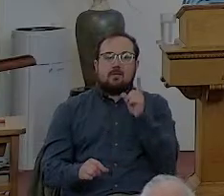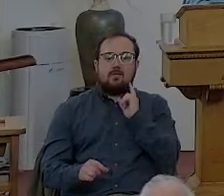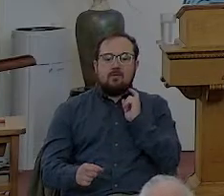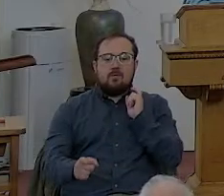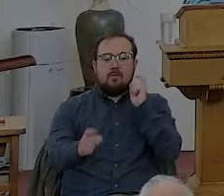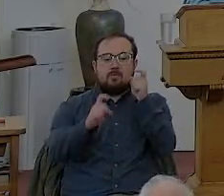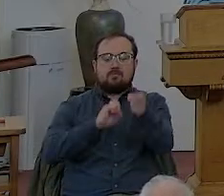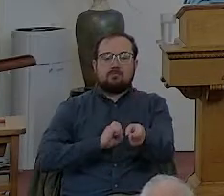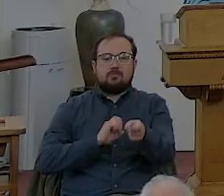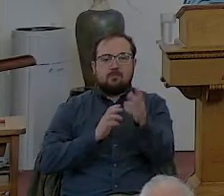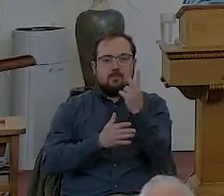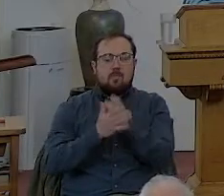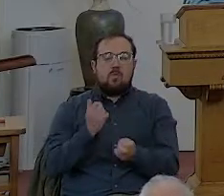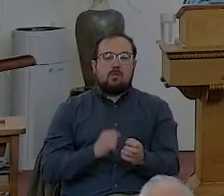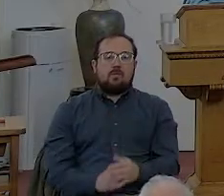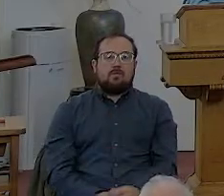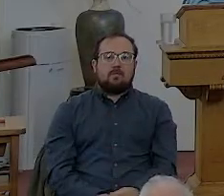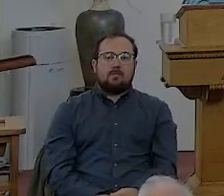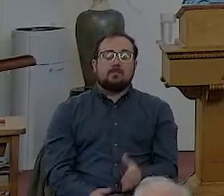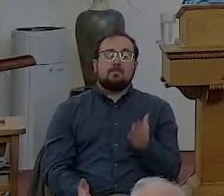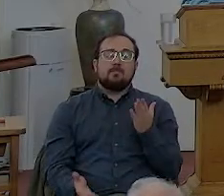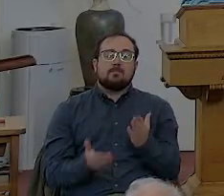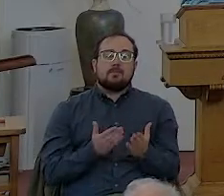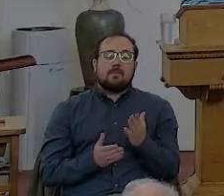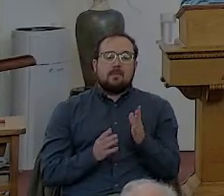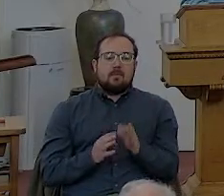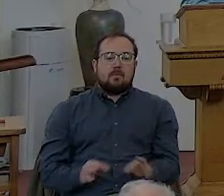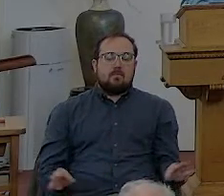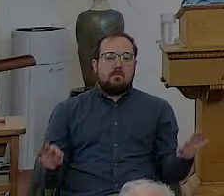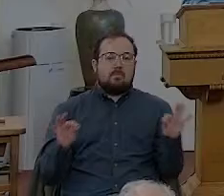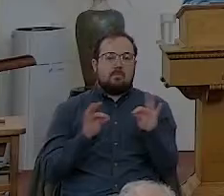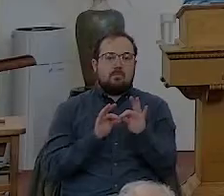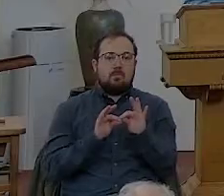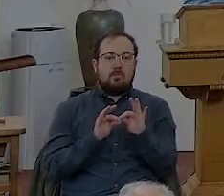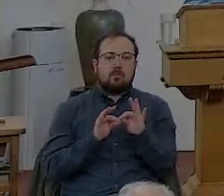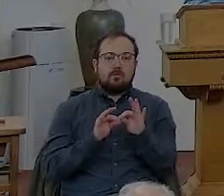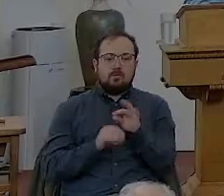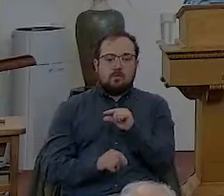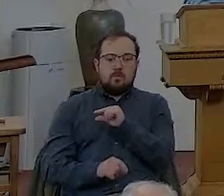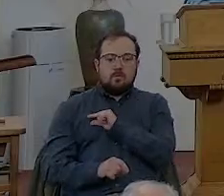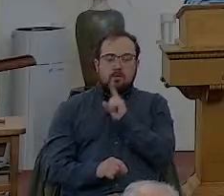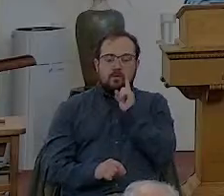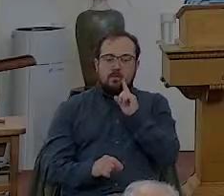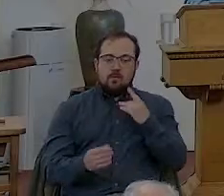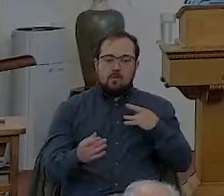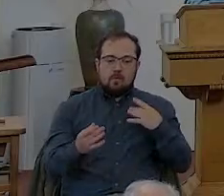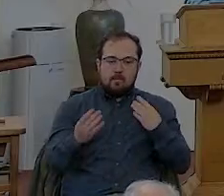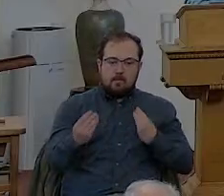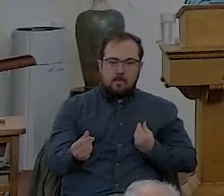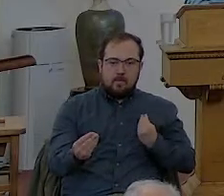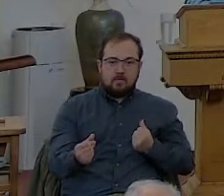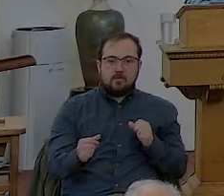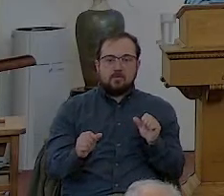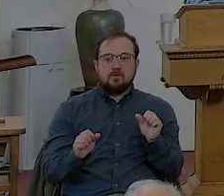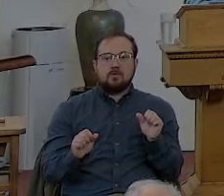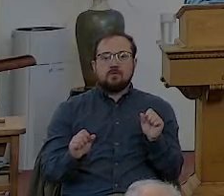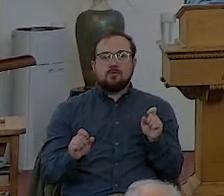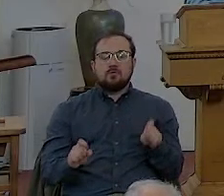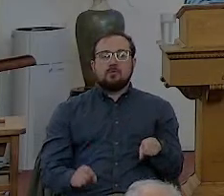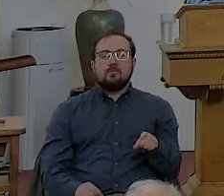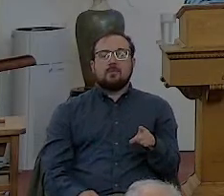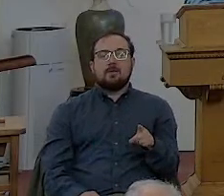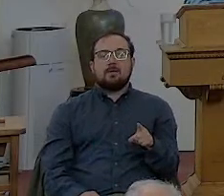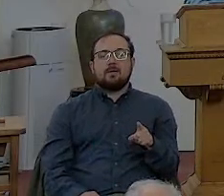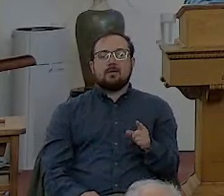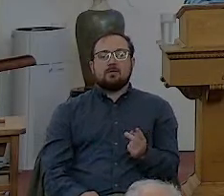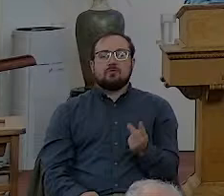and the receiver. Perhaps the most important quality of compassion is that it must be between